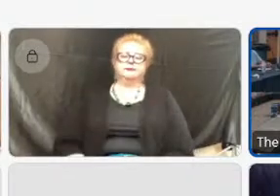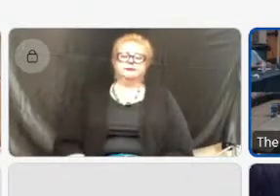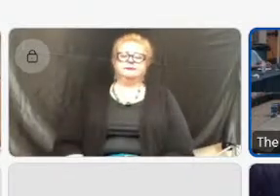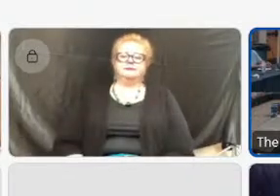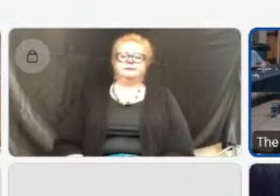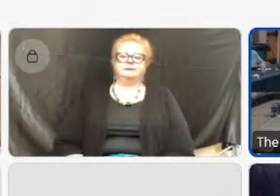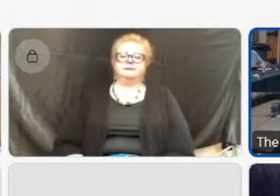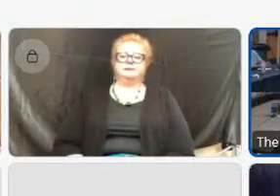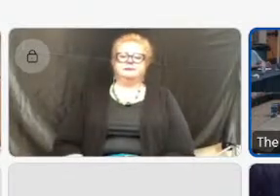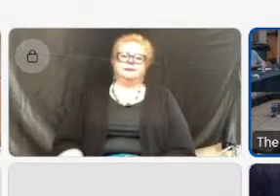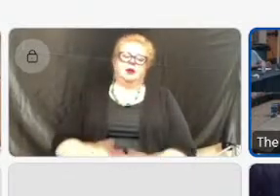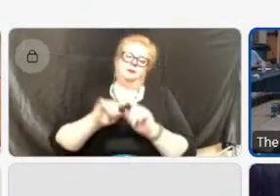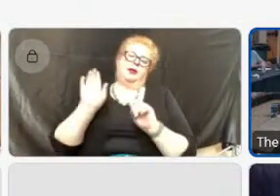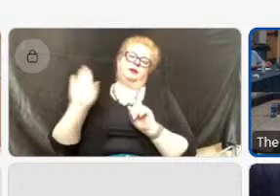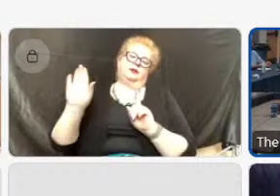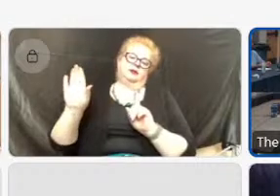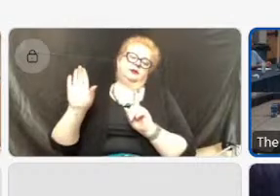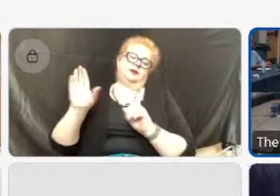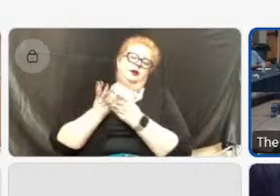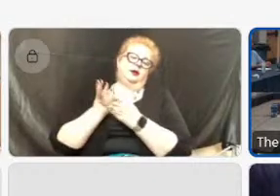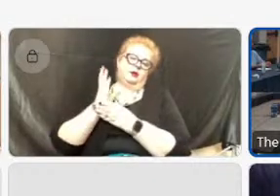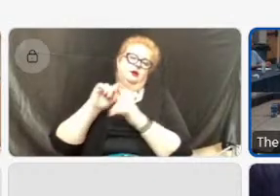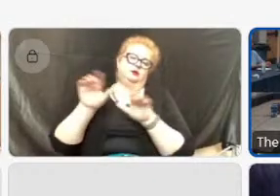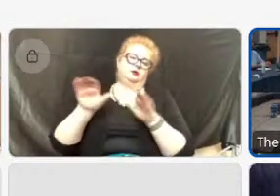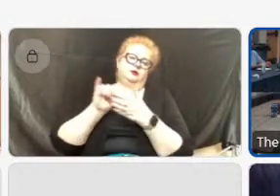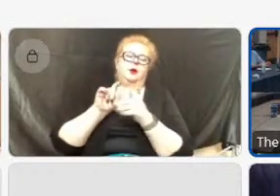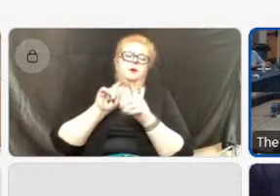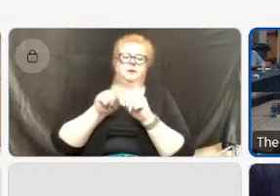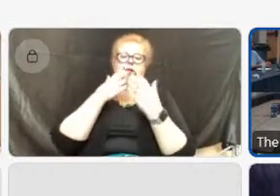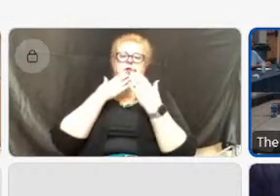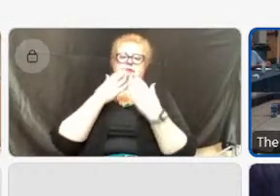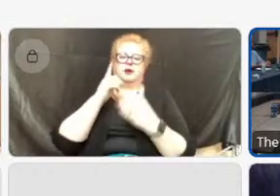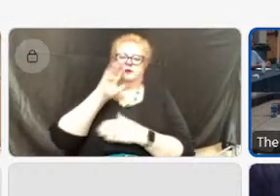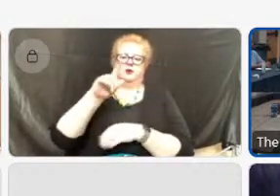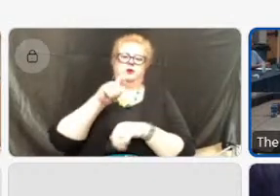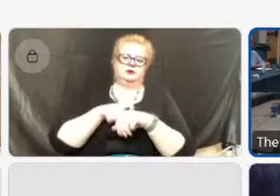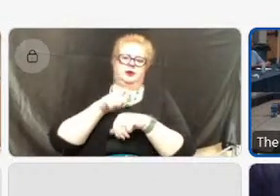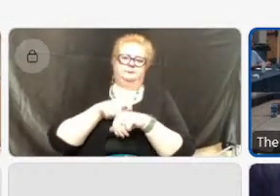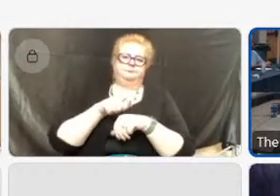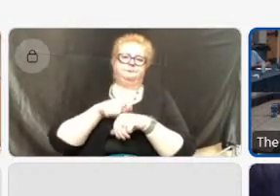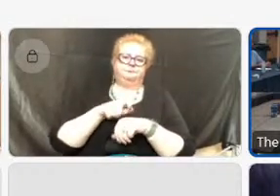their privilege to do that, and I thank you for your time.